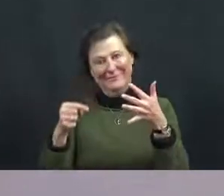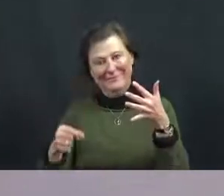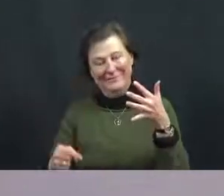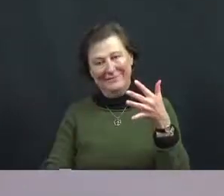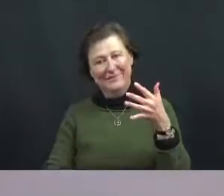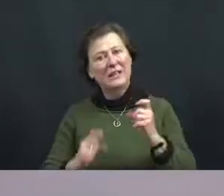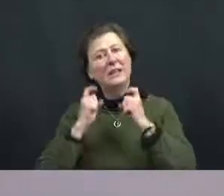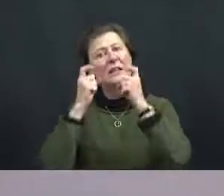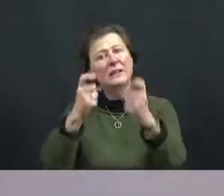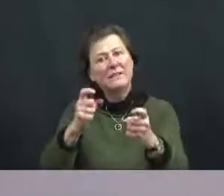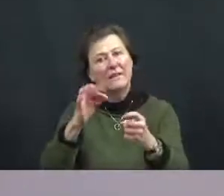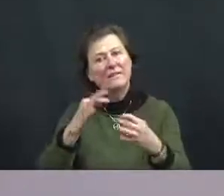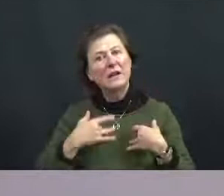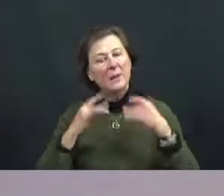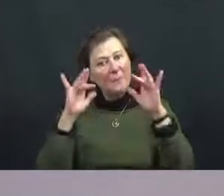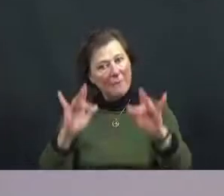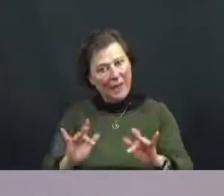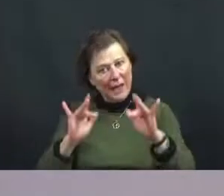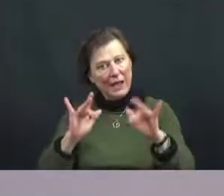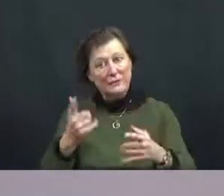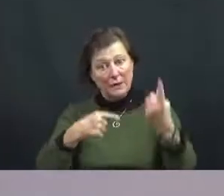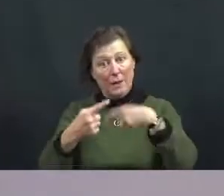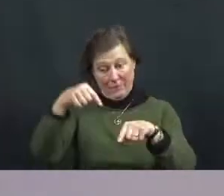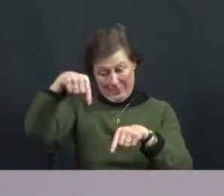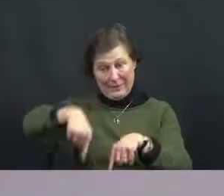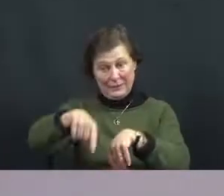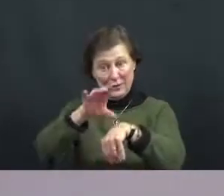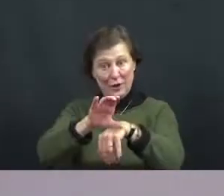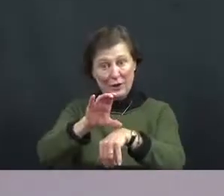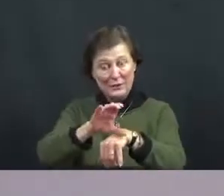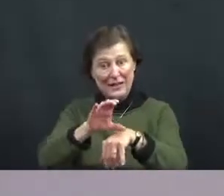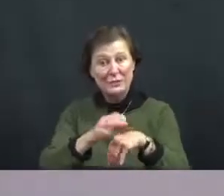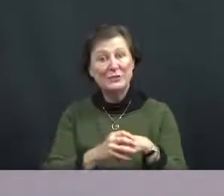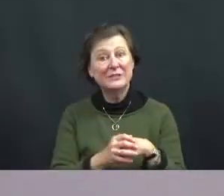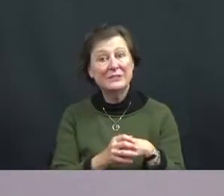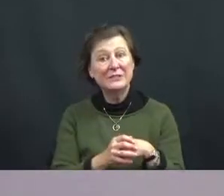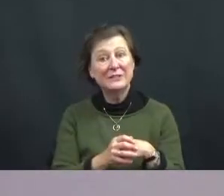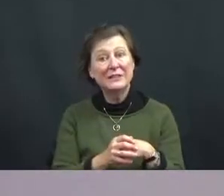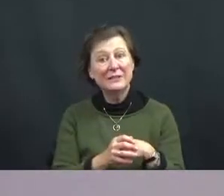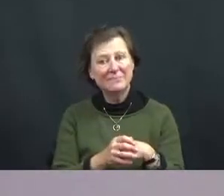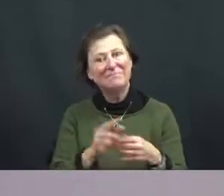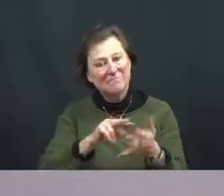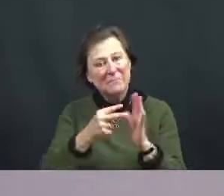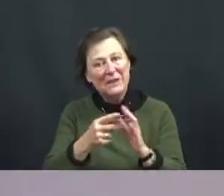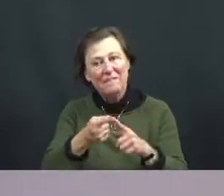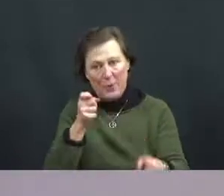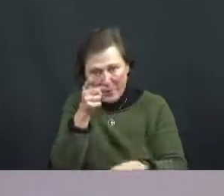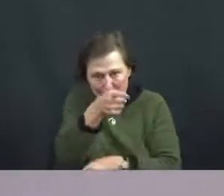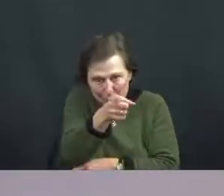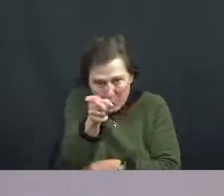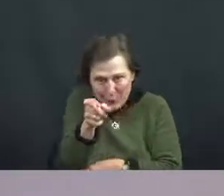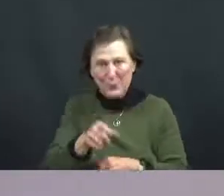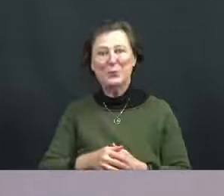A gift of compassion coming from this congregation and other words from you.